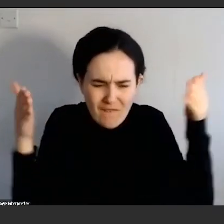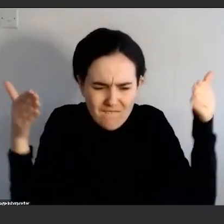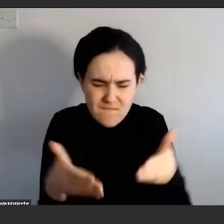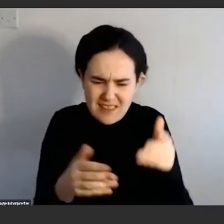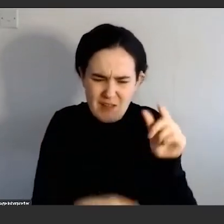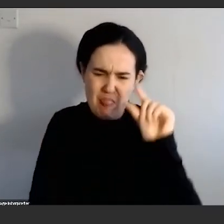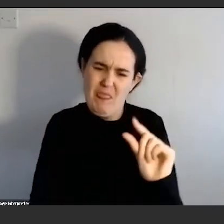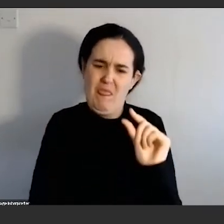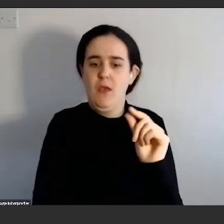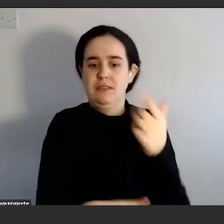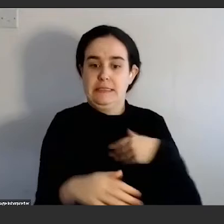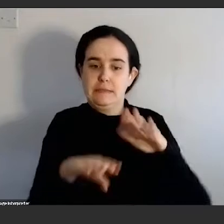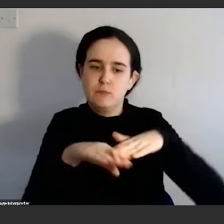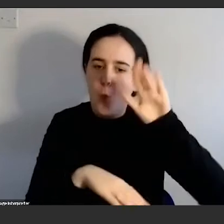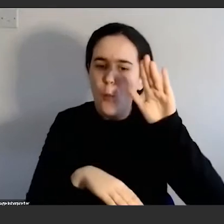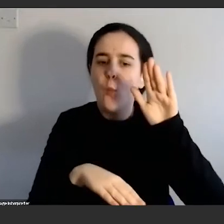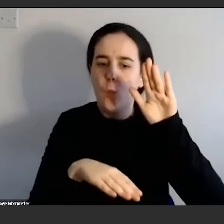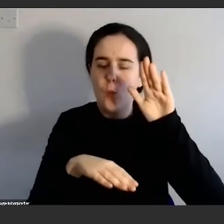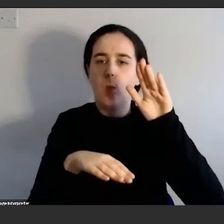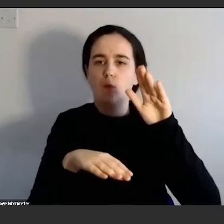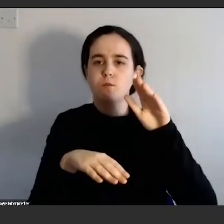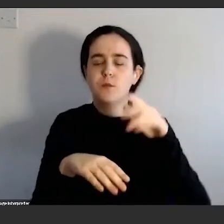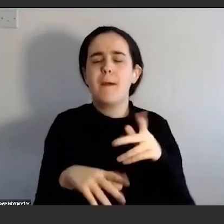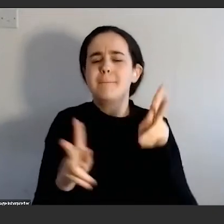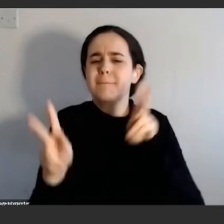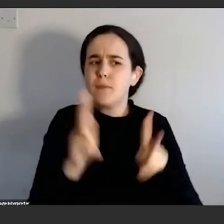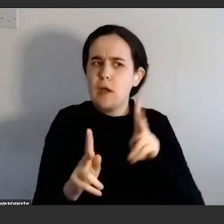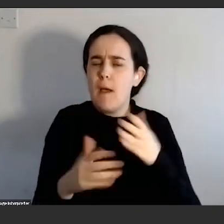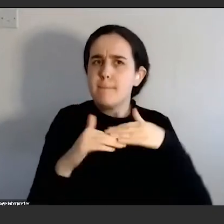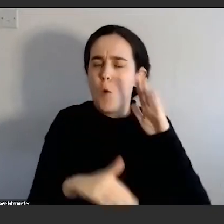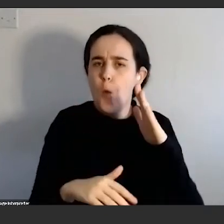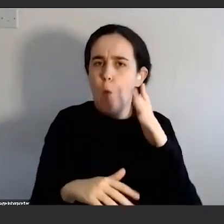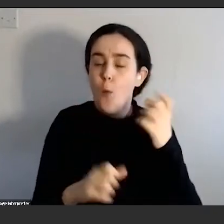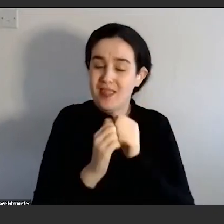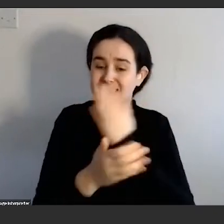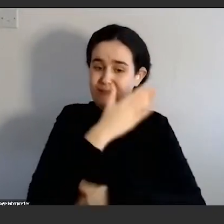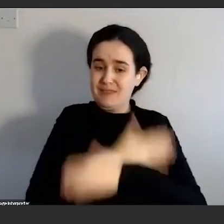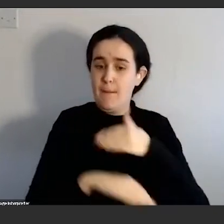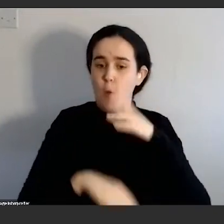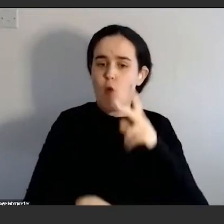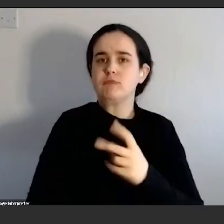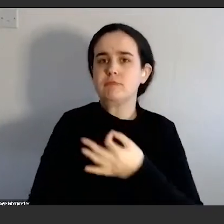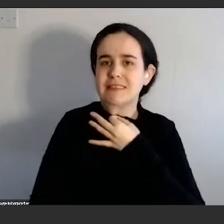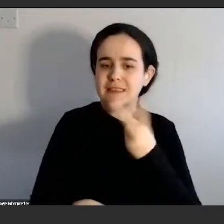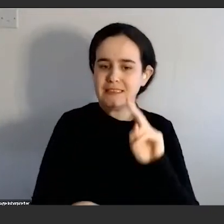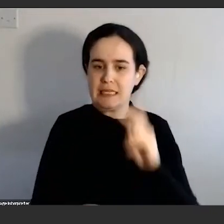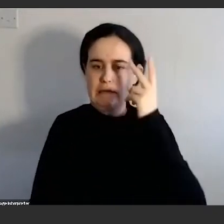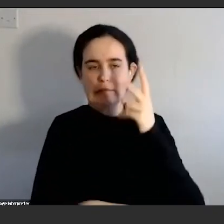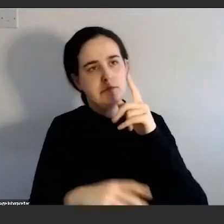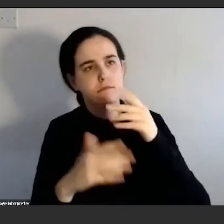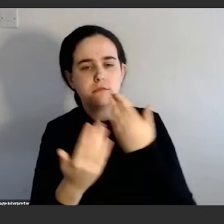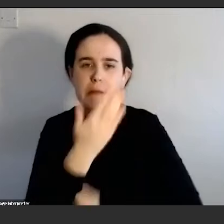are poorer and more socially disadvantaged. Some require priority for